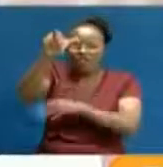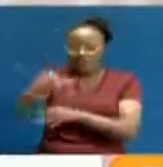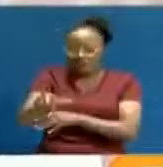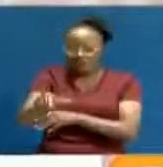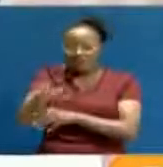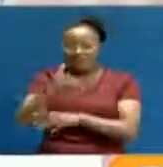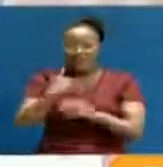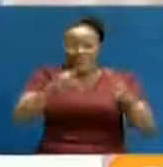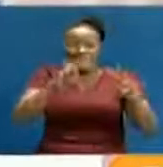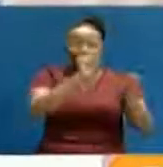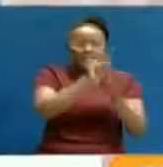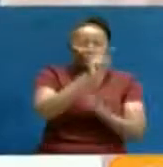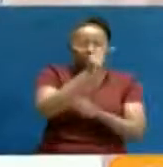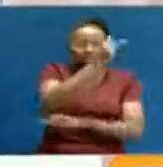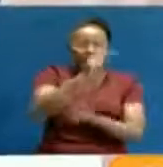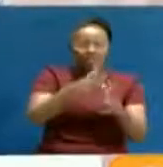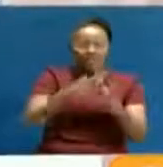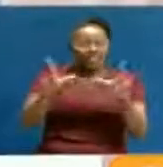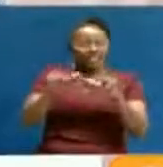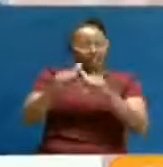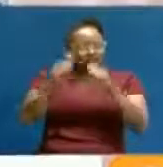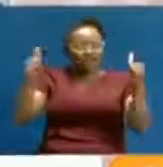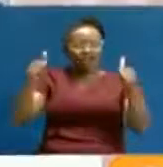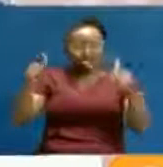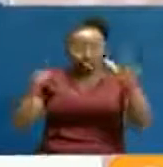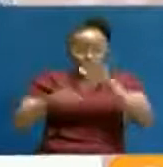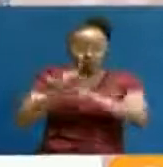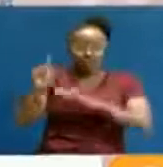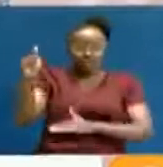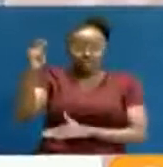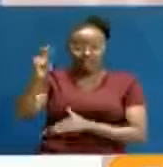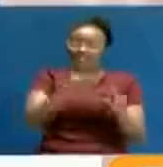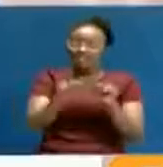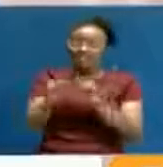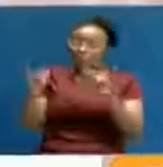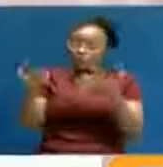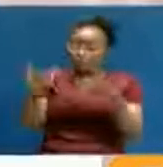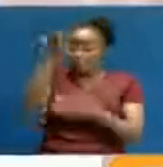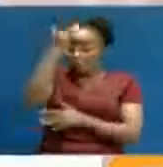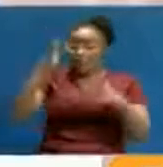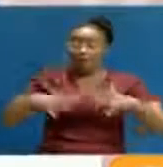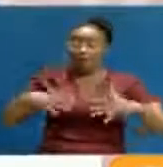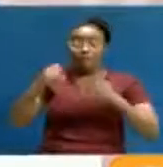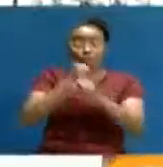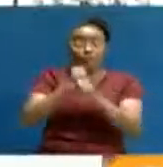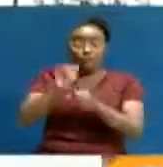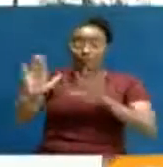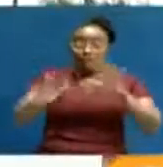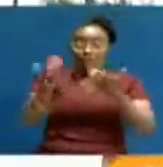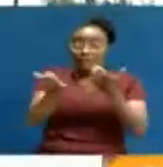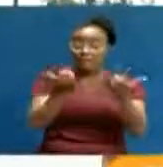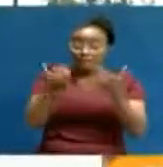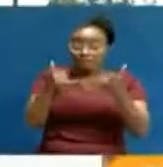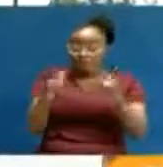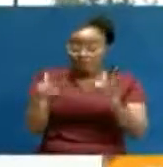checked Tanzania, basi hiyo certificate iwe sawa kwa aingie Kenya. Na vice versa, ndio watu wafanye biashara zao. In a